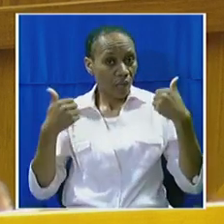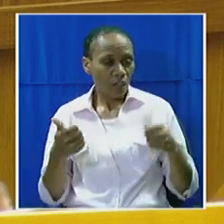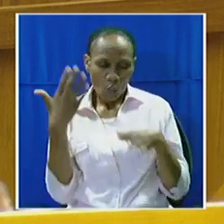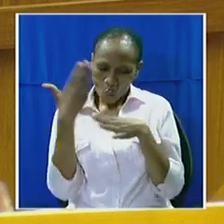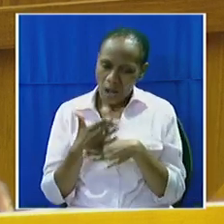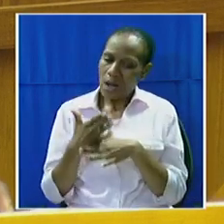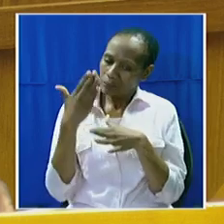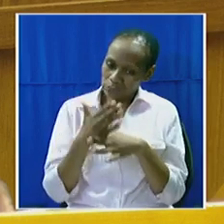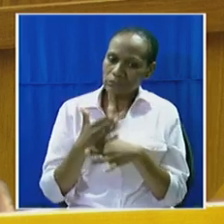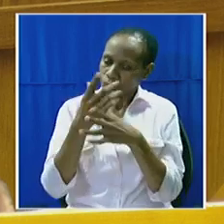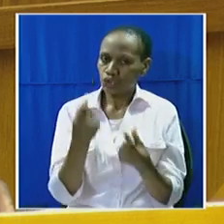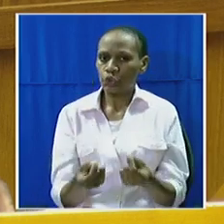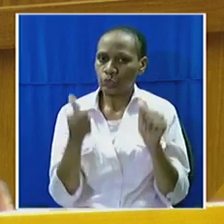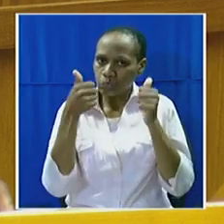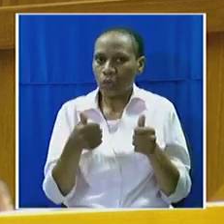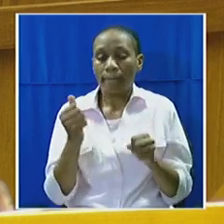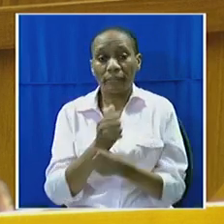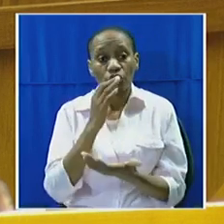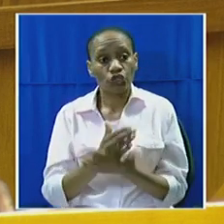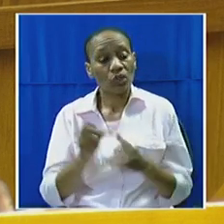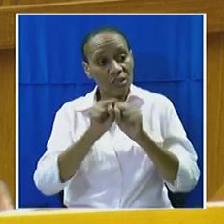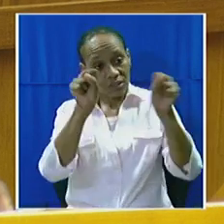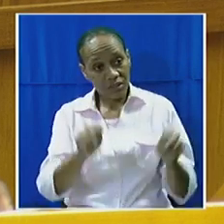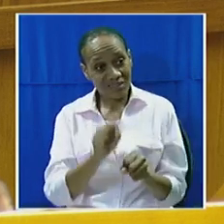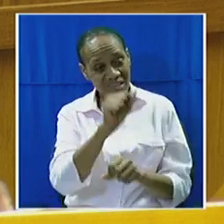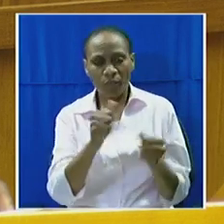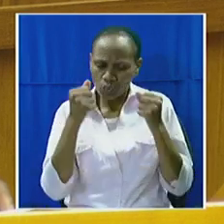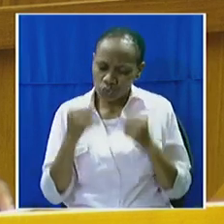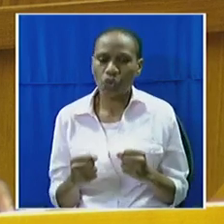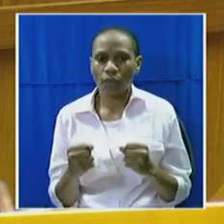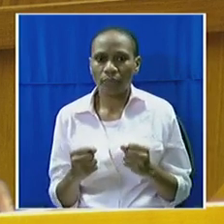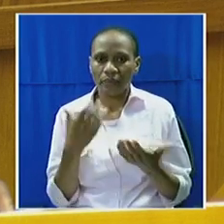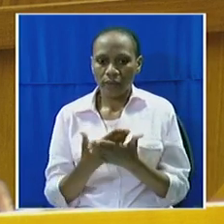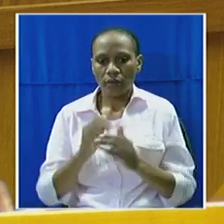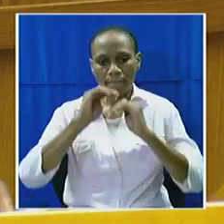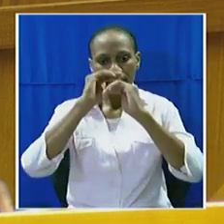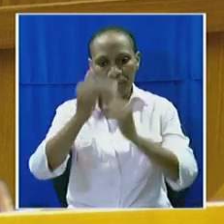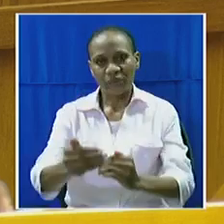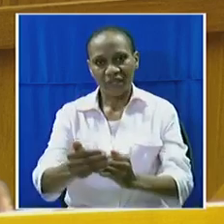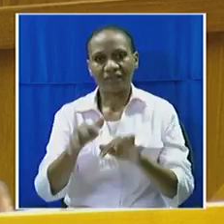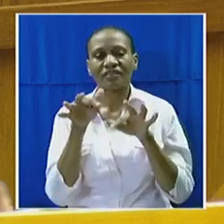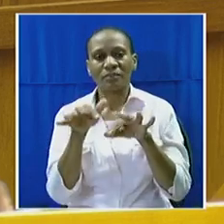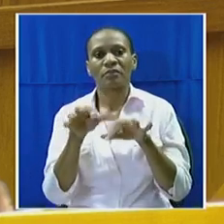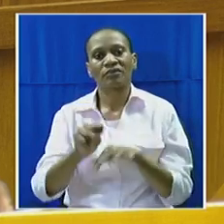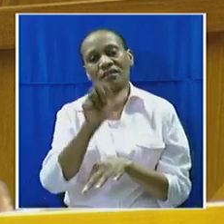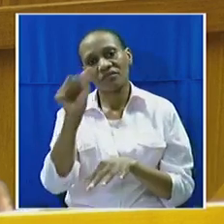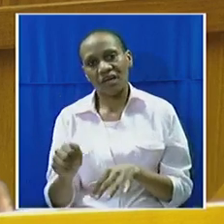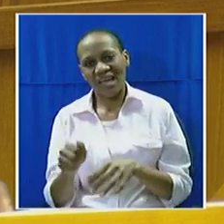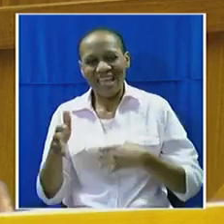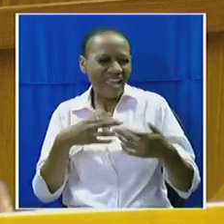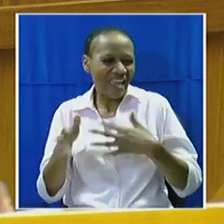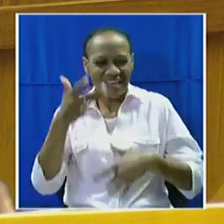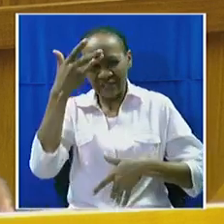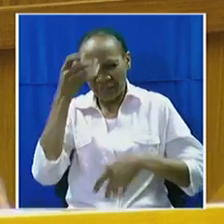its power to strengthen its health systems to safeguard the public from the outbreak of any other form